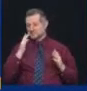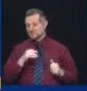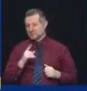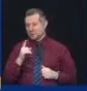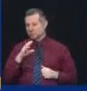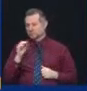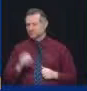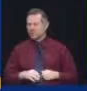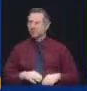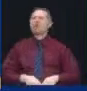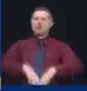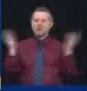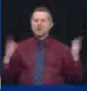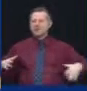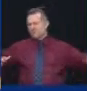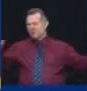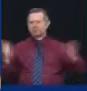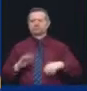business by the fall.